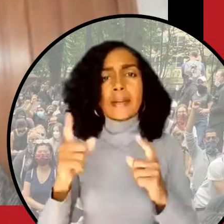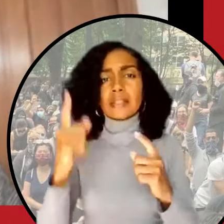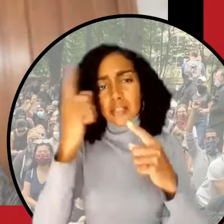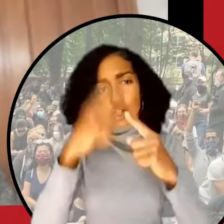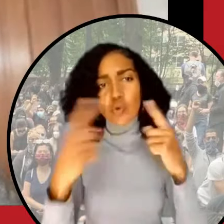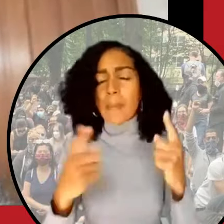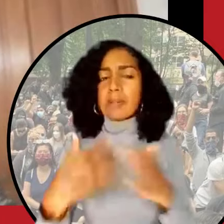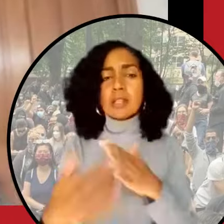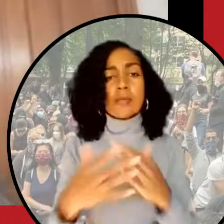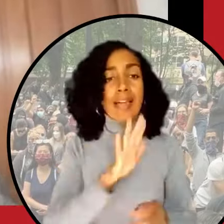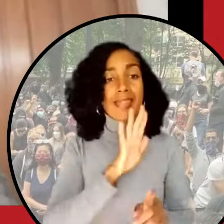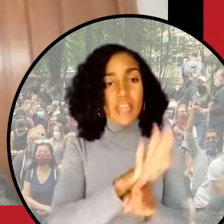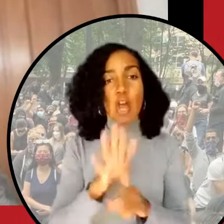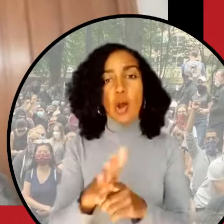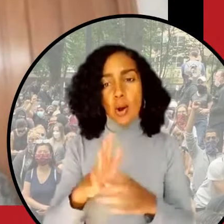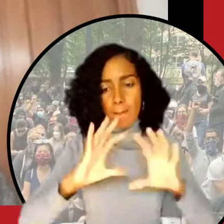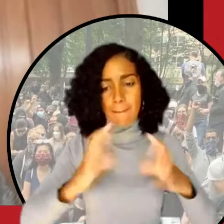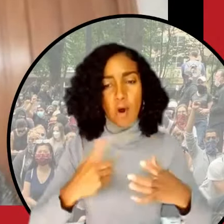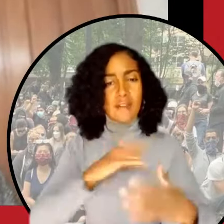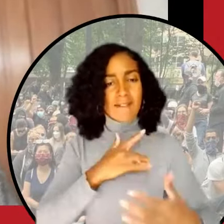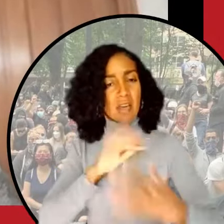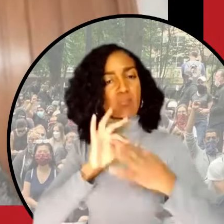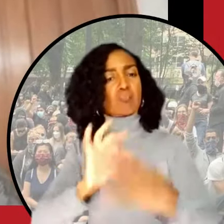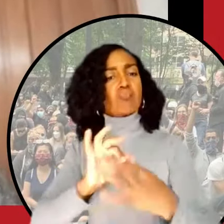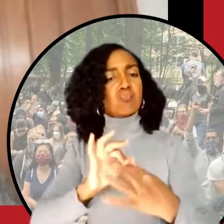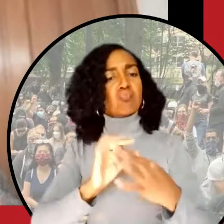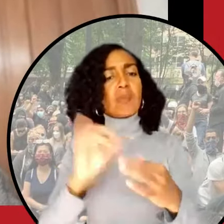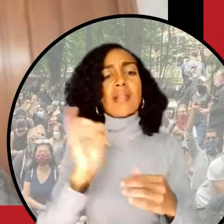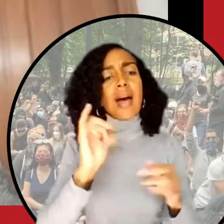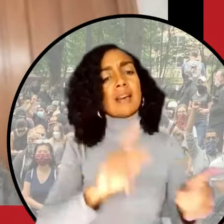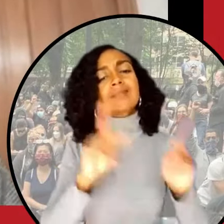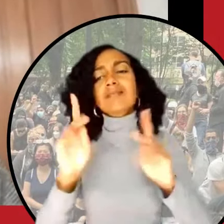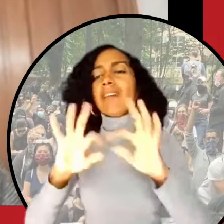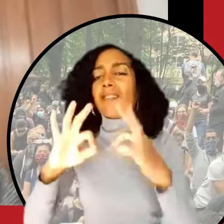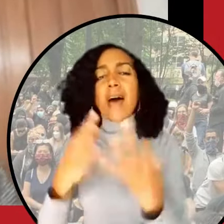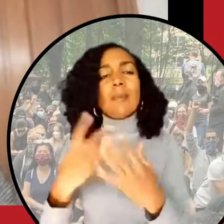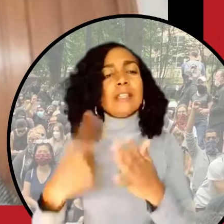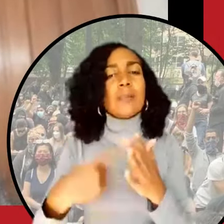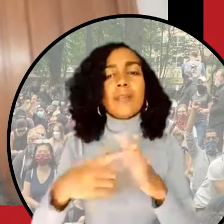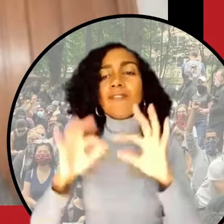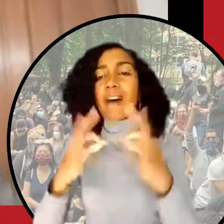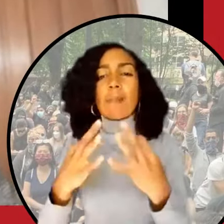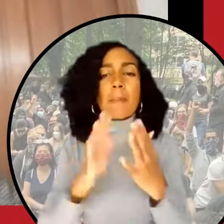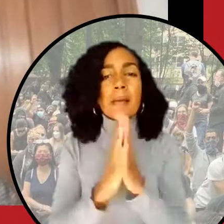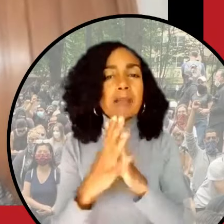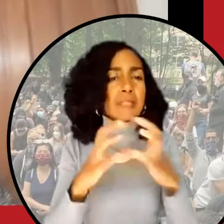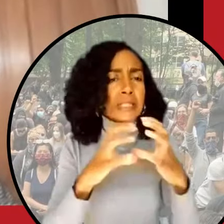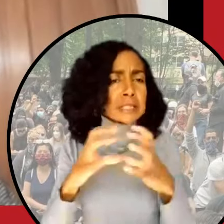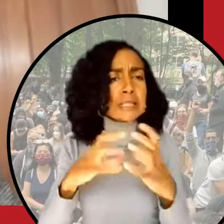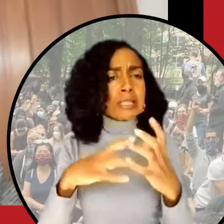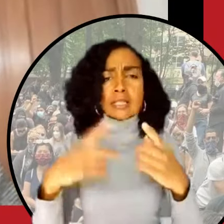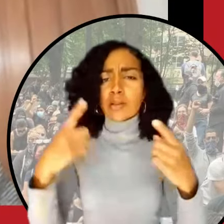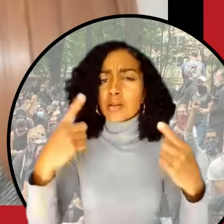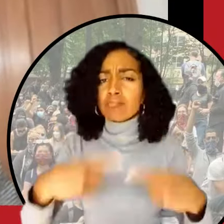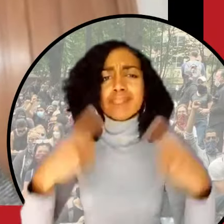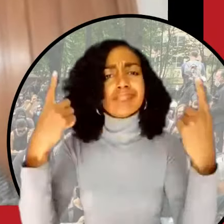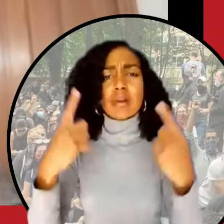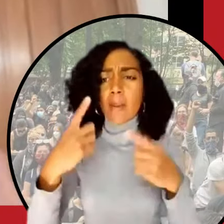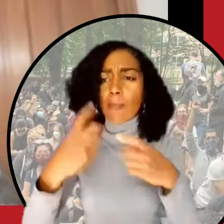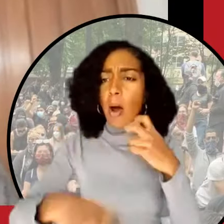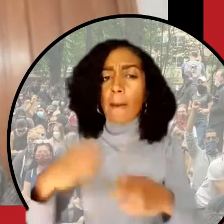ways, like a family, family, there's all sorts of fallings out, problems with each other. But at the end of the day, you stick with it because it's